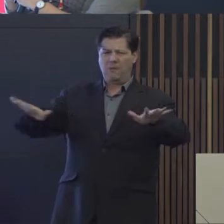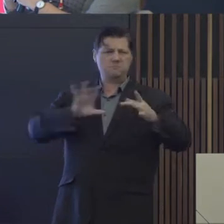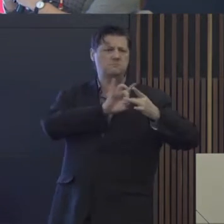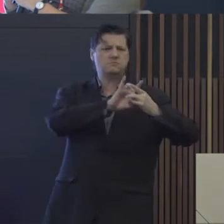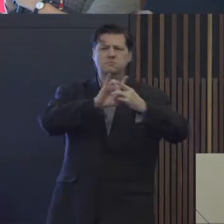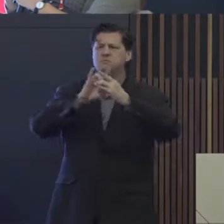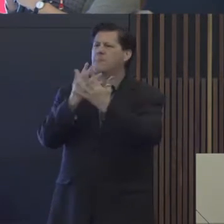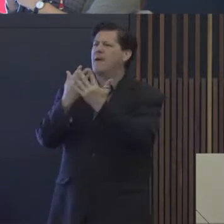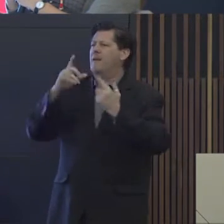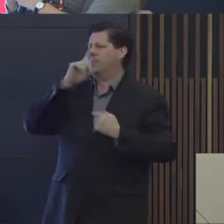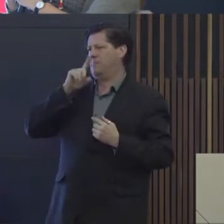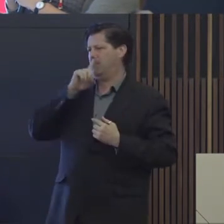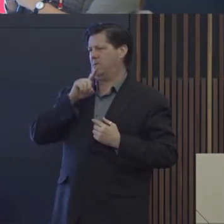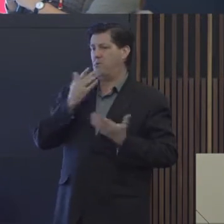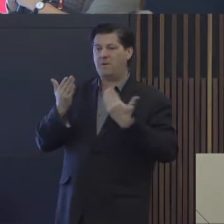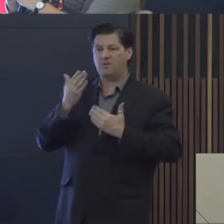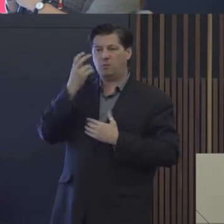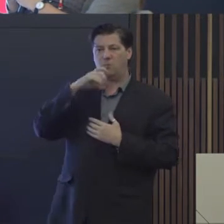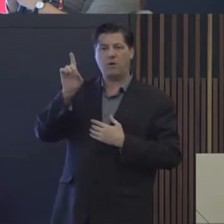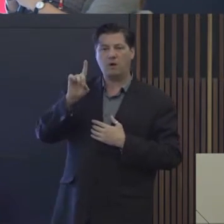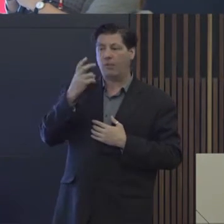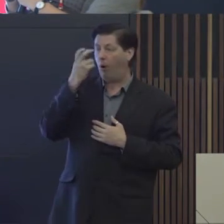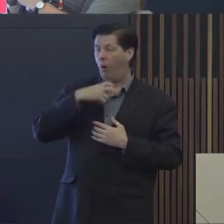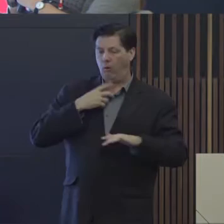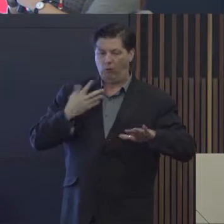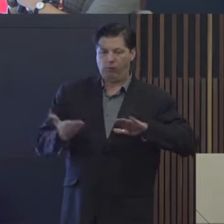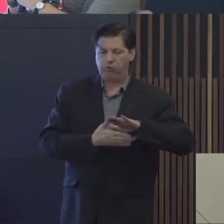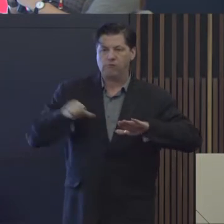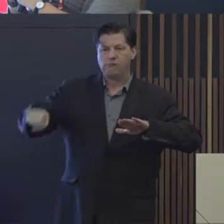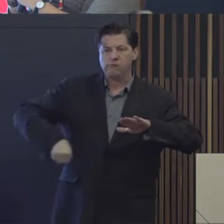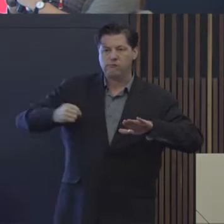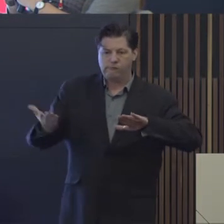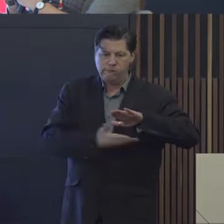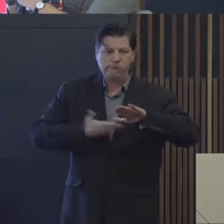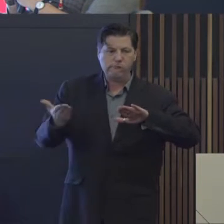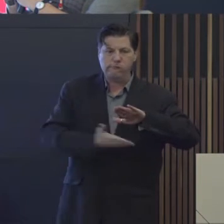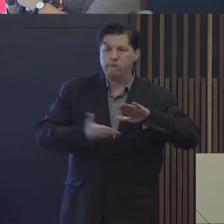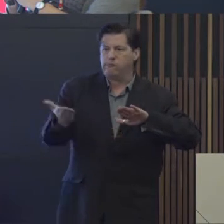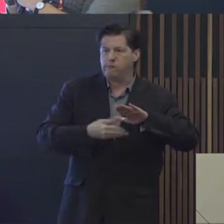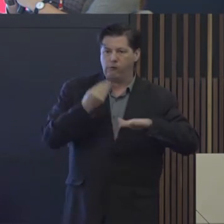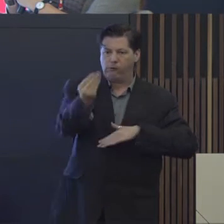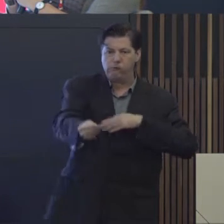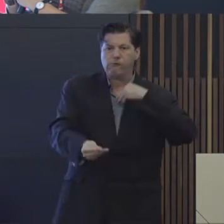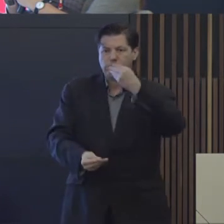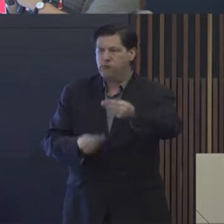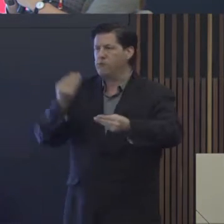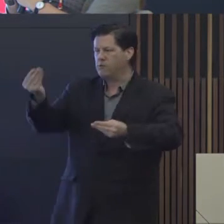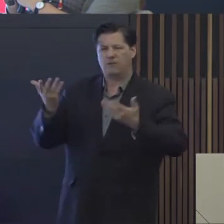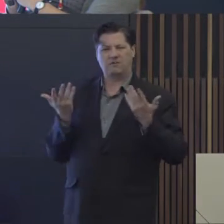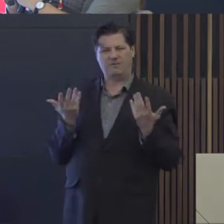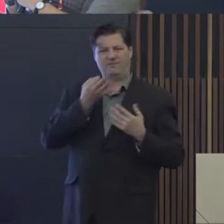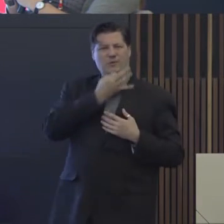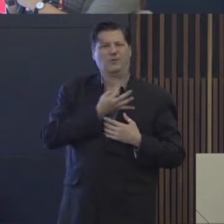than the old Roneo photocopier that we used to have in those days. And so we're a much more connected society now.